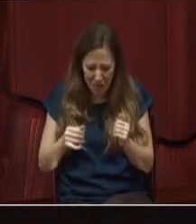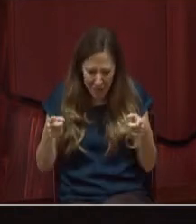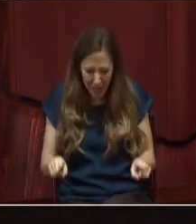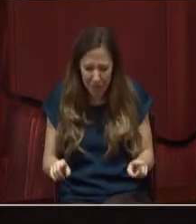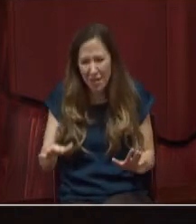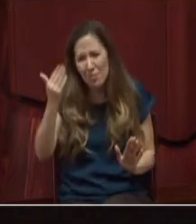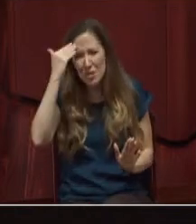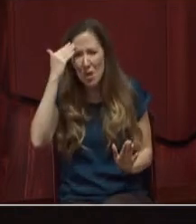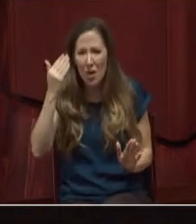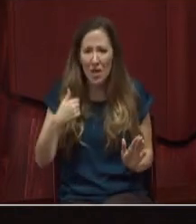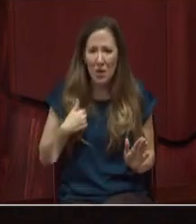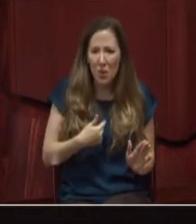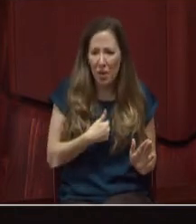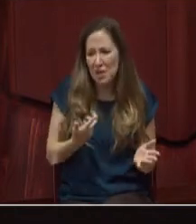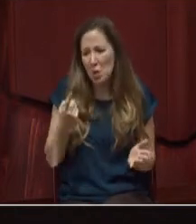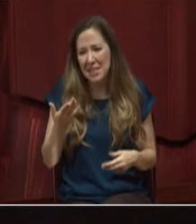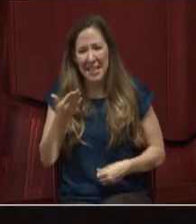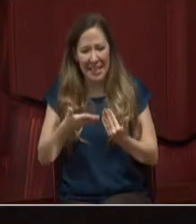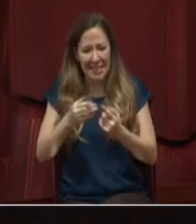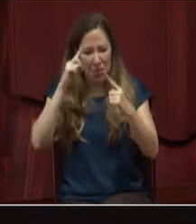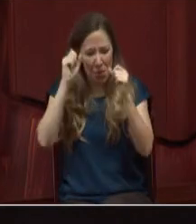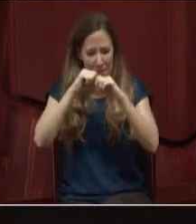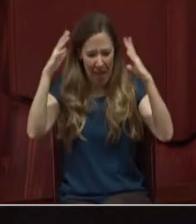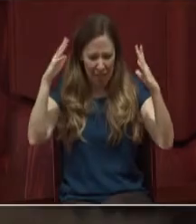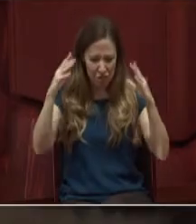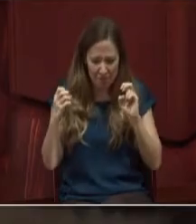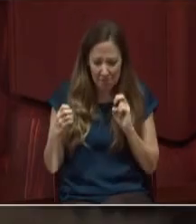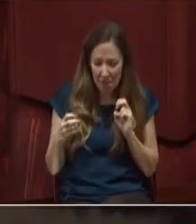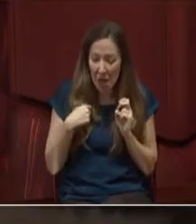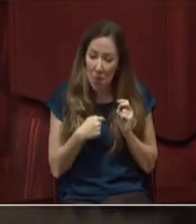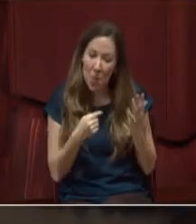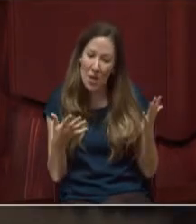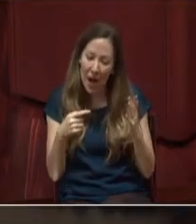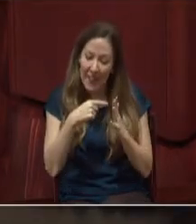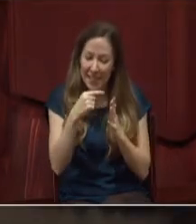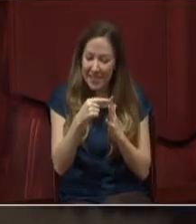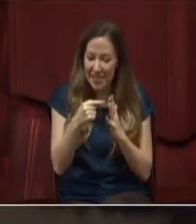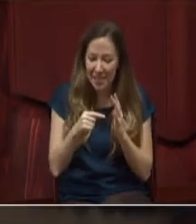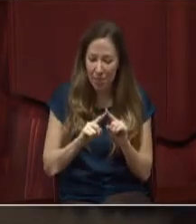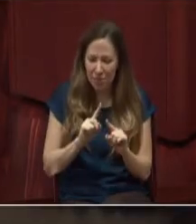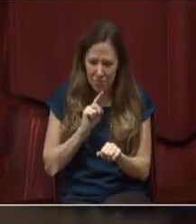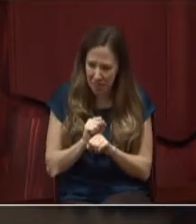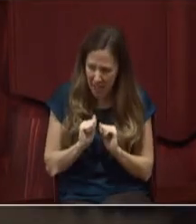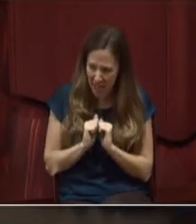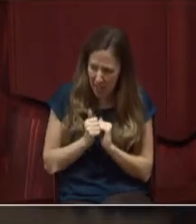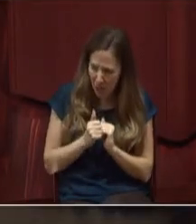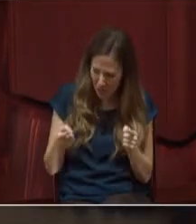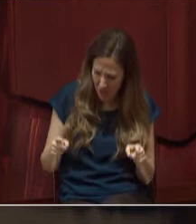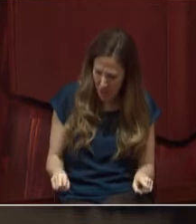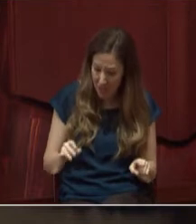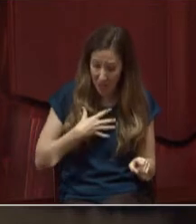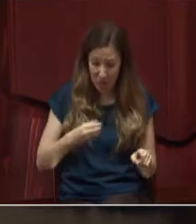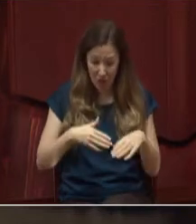the meetings and say, we're going to do it, we're going to have everything in the White House, but were there pieces of paper? What was the system that then established this? Because if the White House